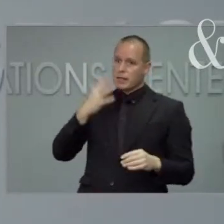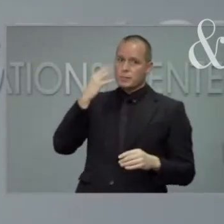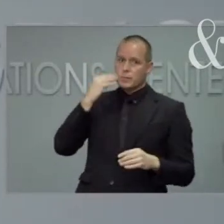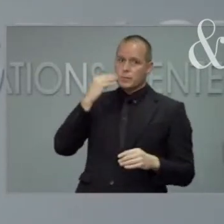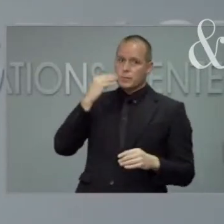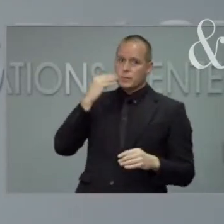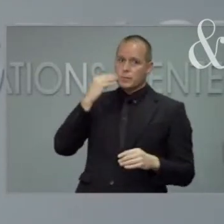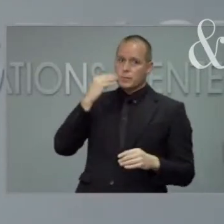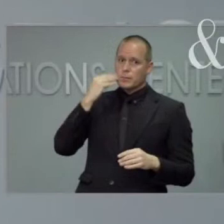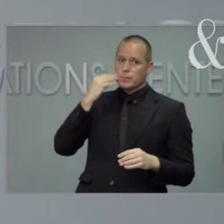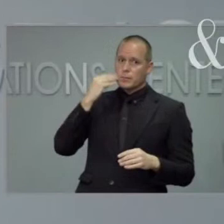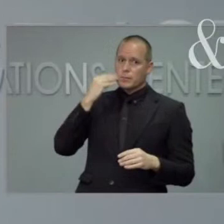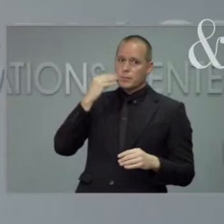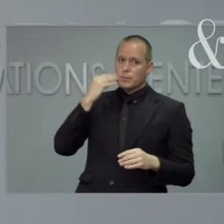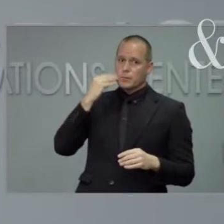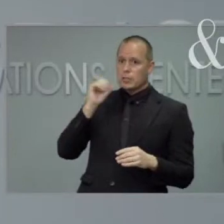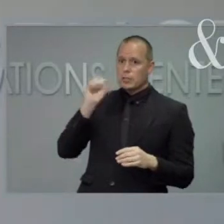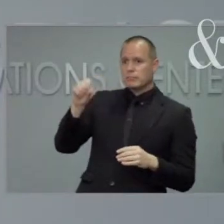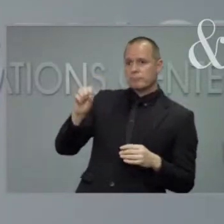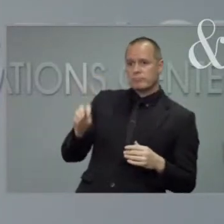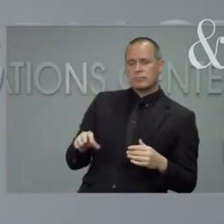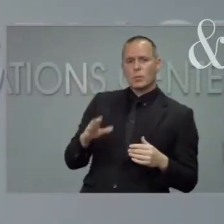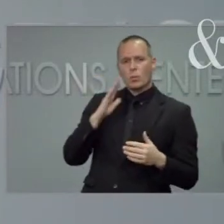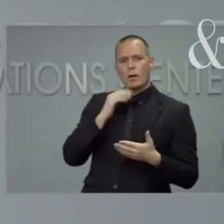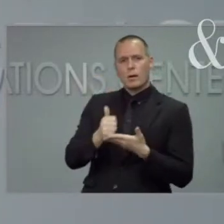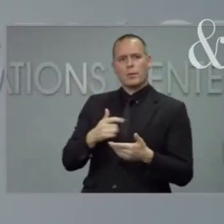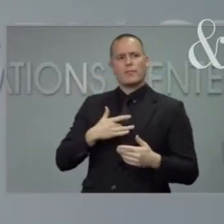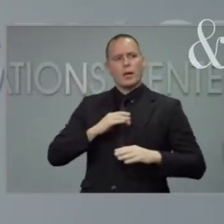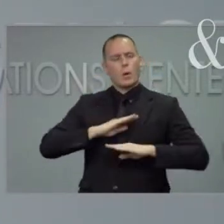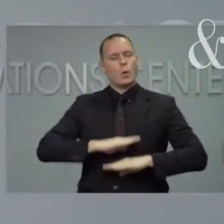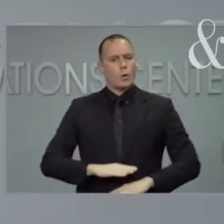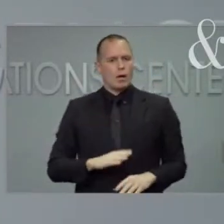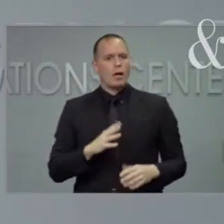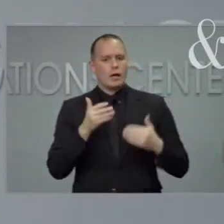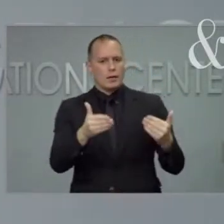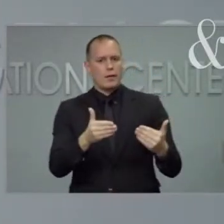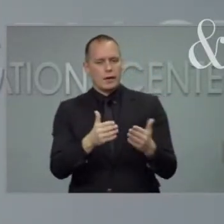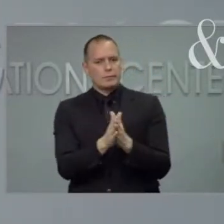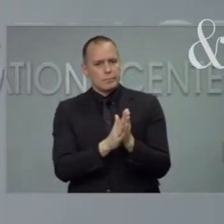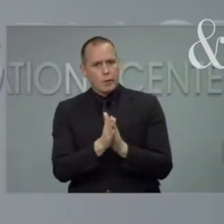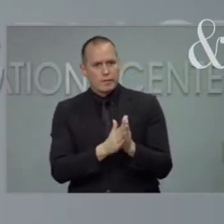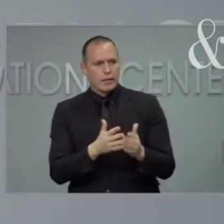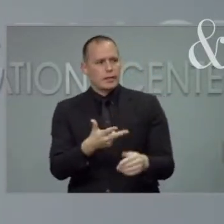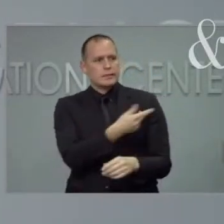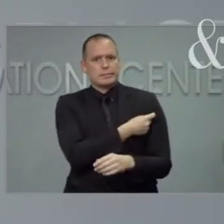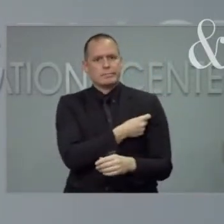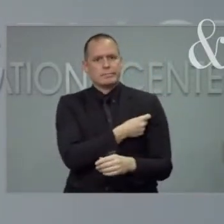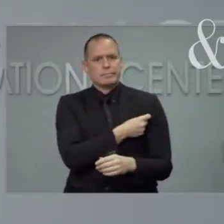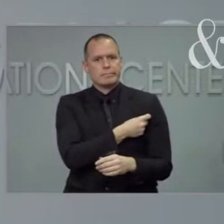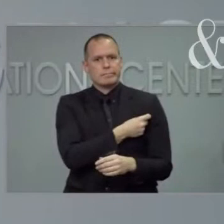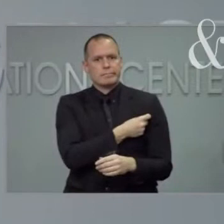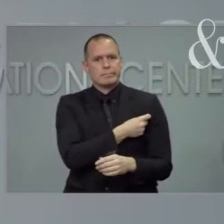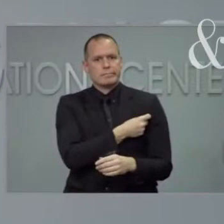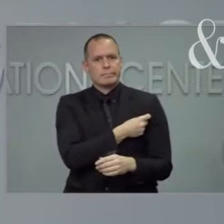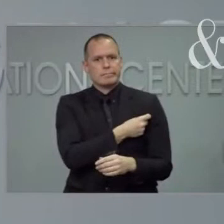help all of us make sure that we are taking advantage of these really important vaccines.